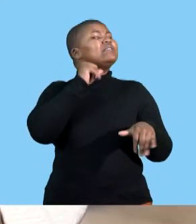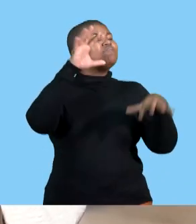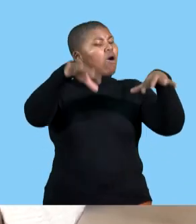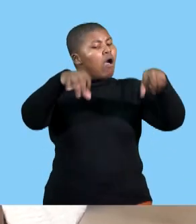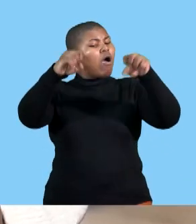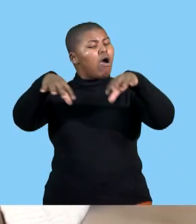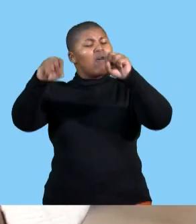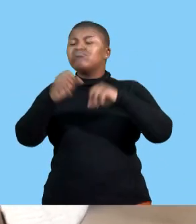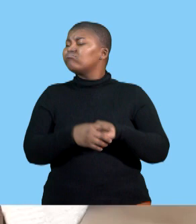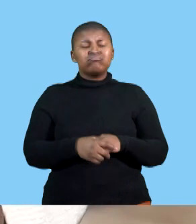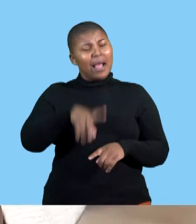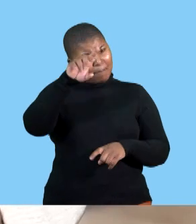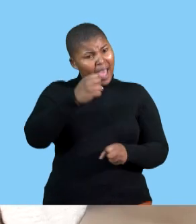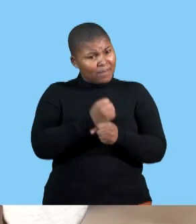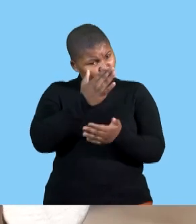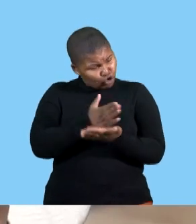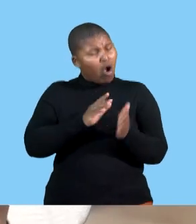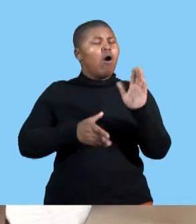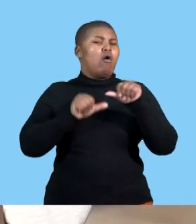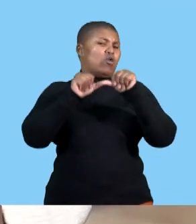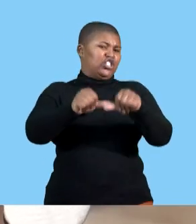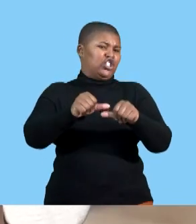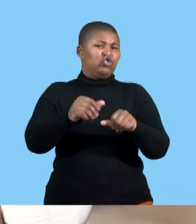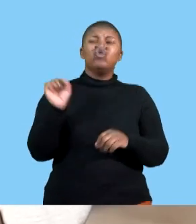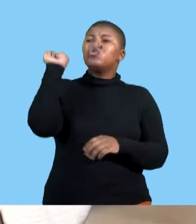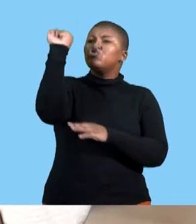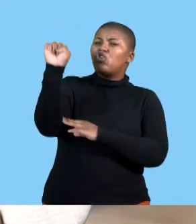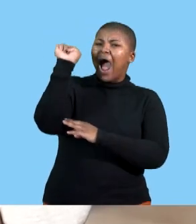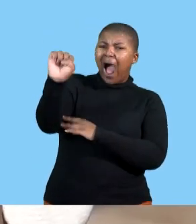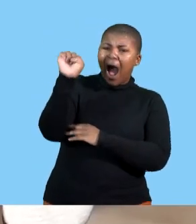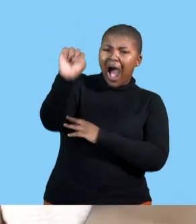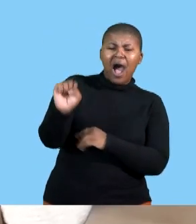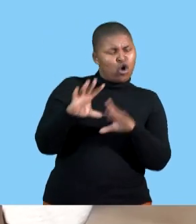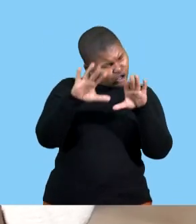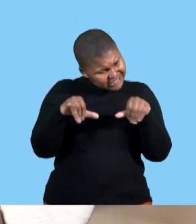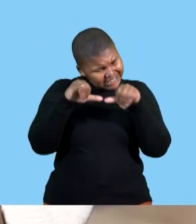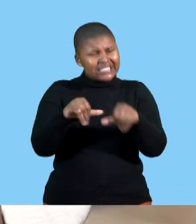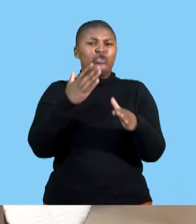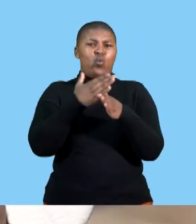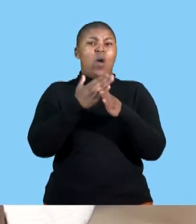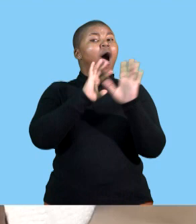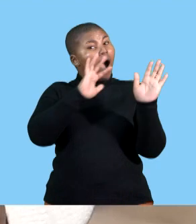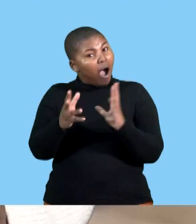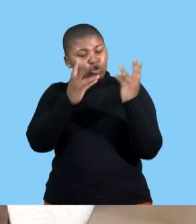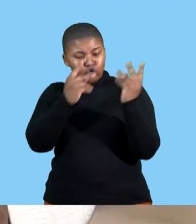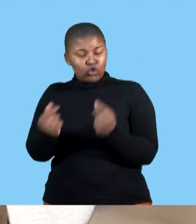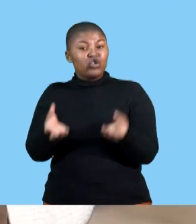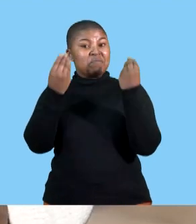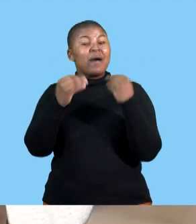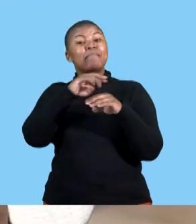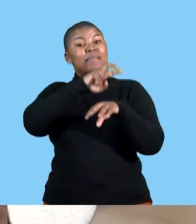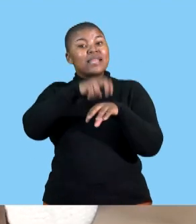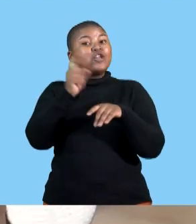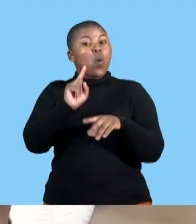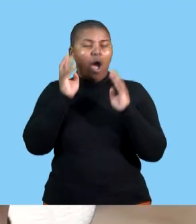in the midst of what? Of strikes maybe being an issue. How then do we come up with a solution? It requires innovative ideas and